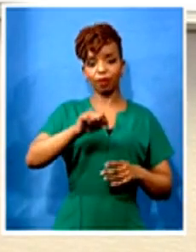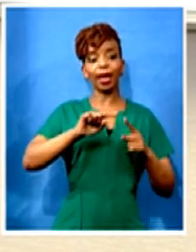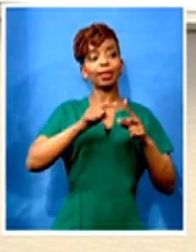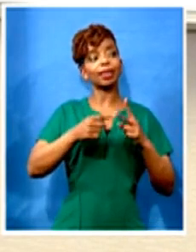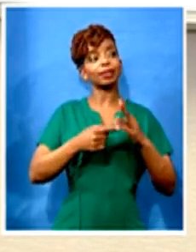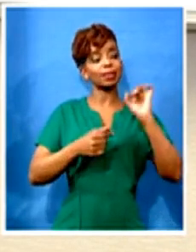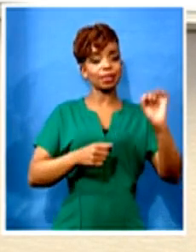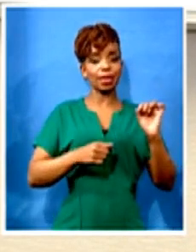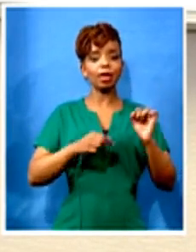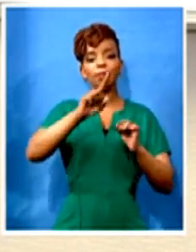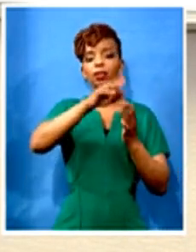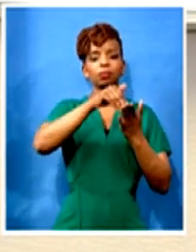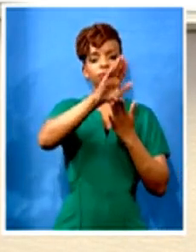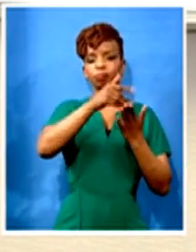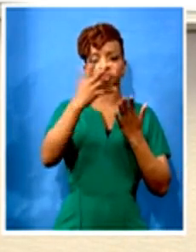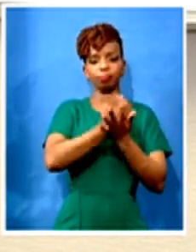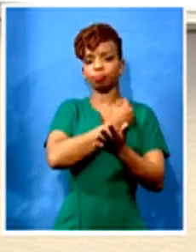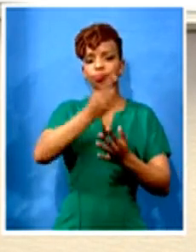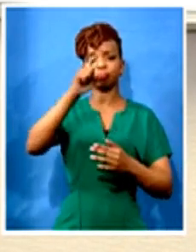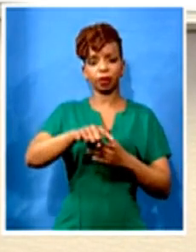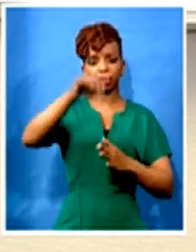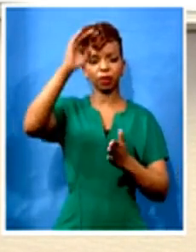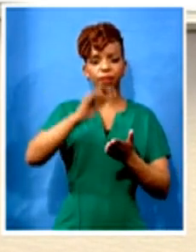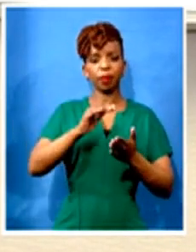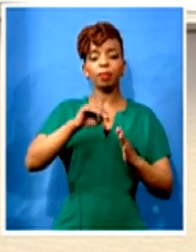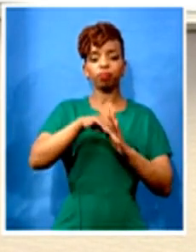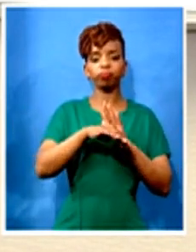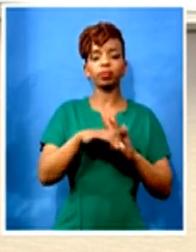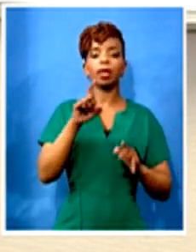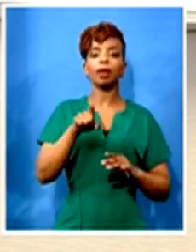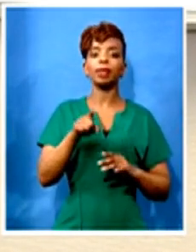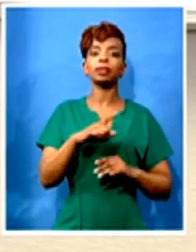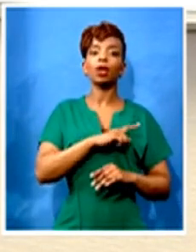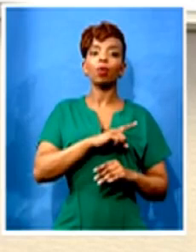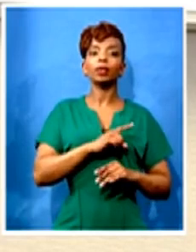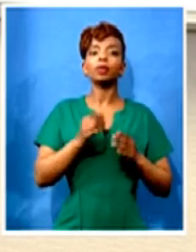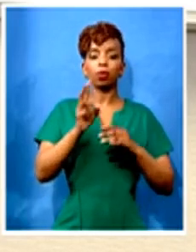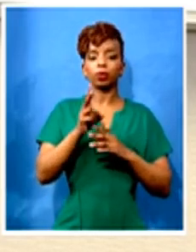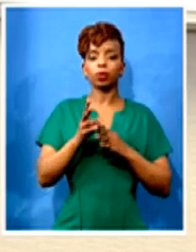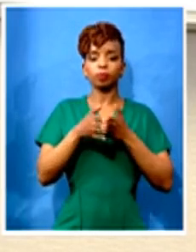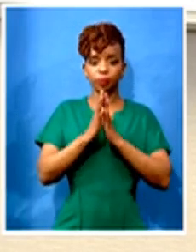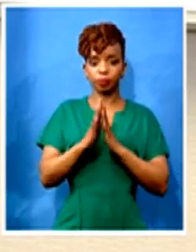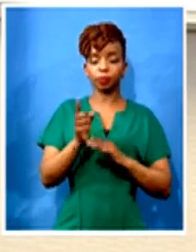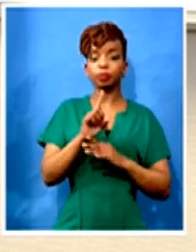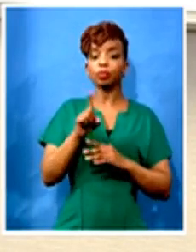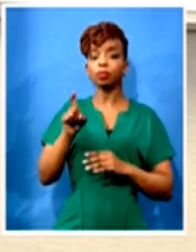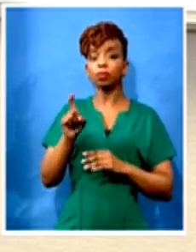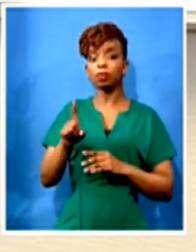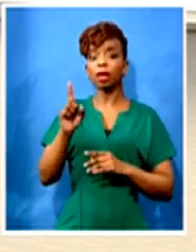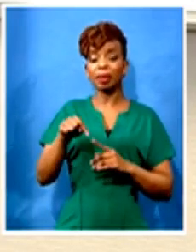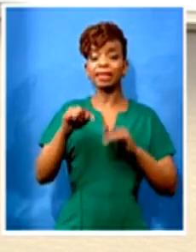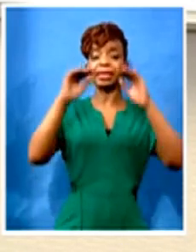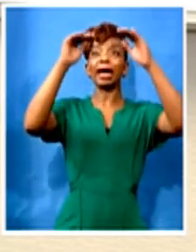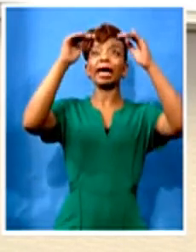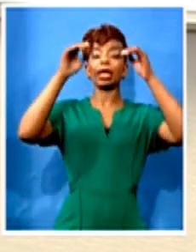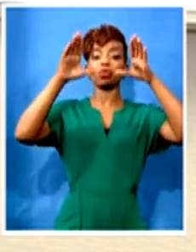Minister of International Relations and Cooperation to convene that High Commissioner for a reprimand, and also